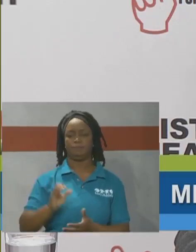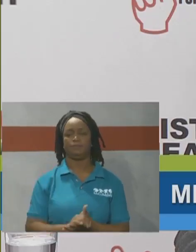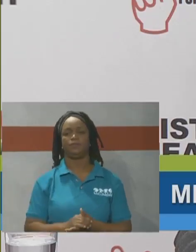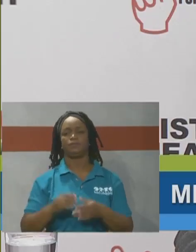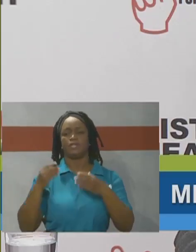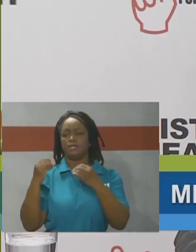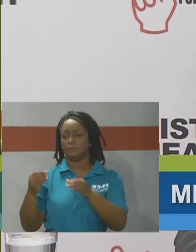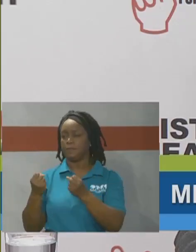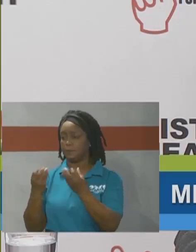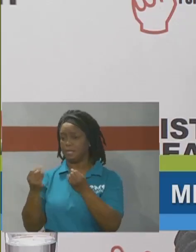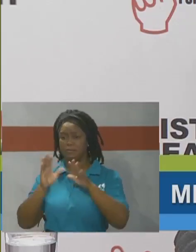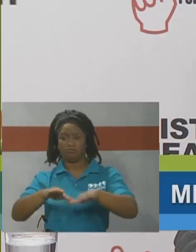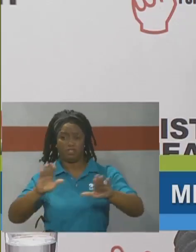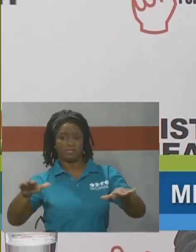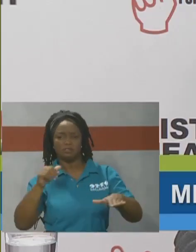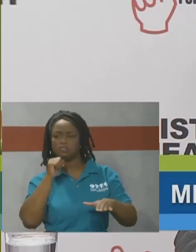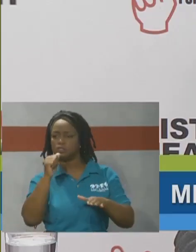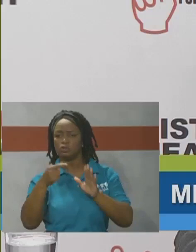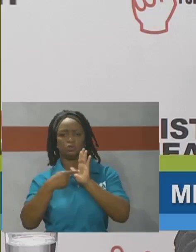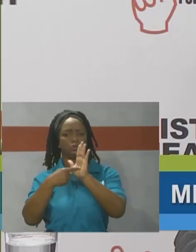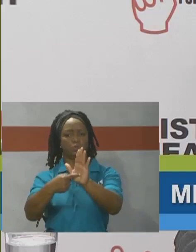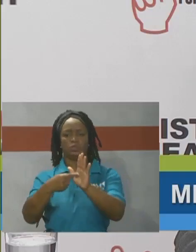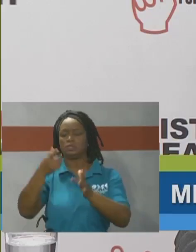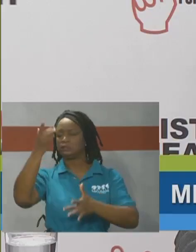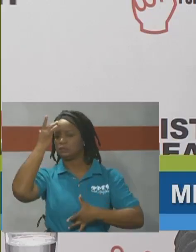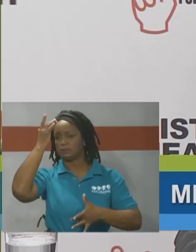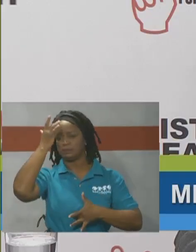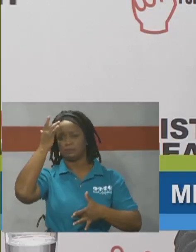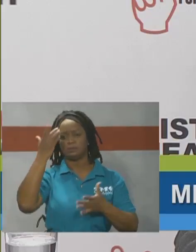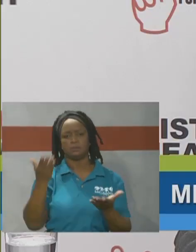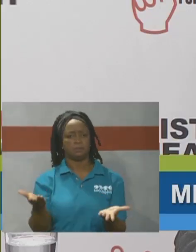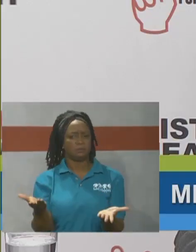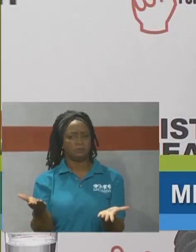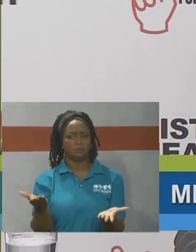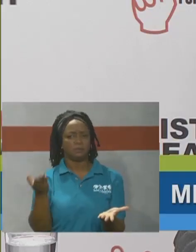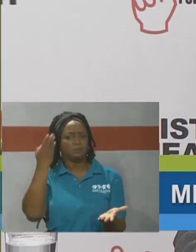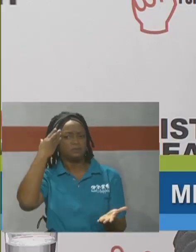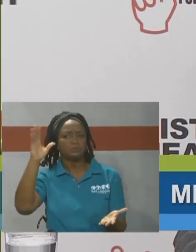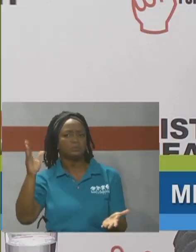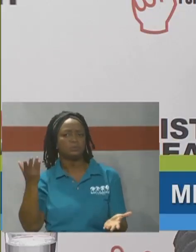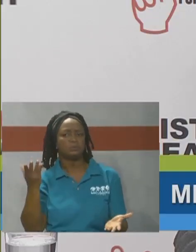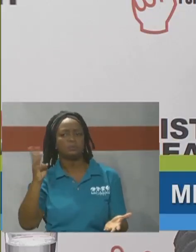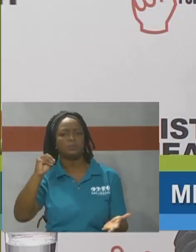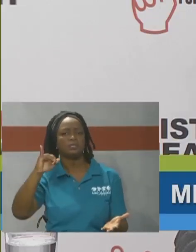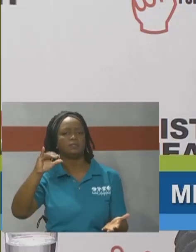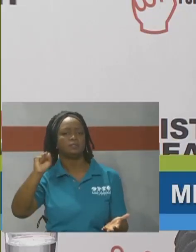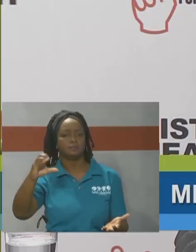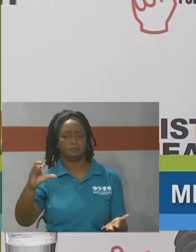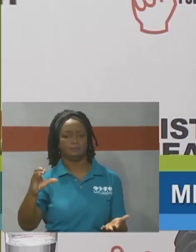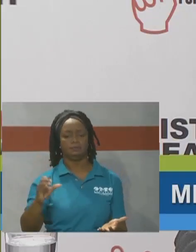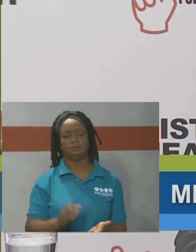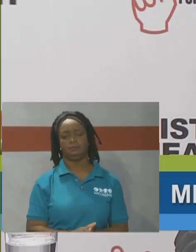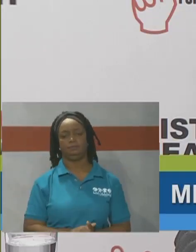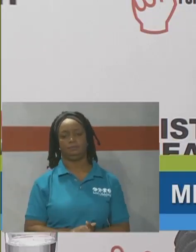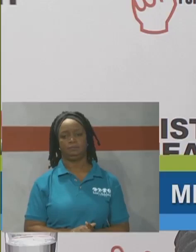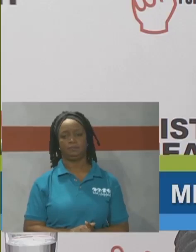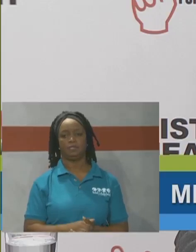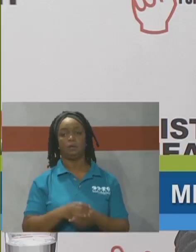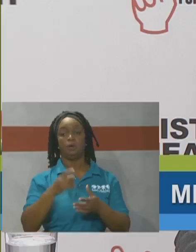are asymptomatic, do not know that they have missy. They are asymptomatic, and then when they